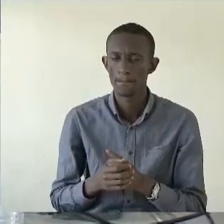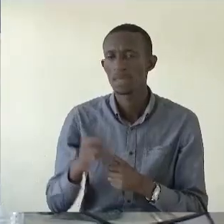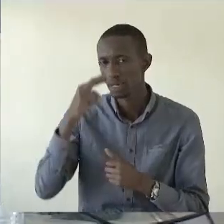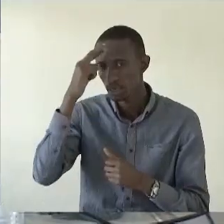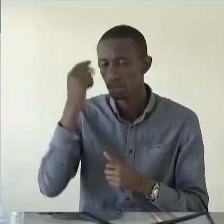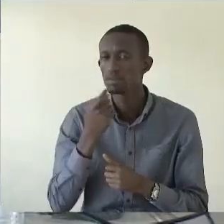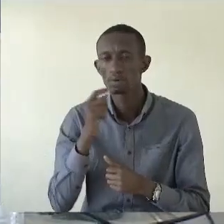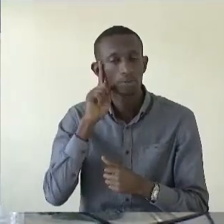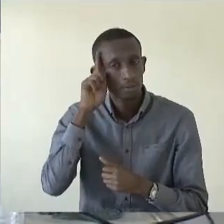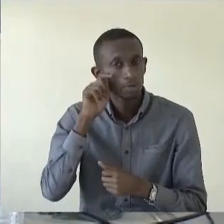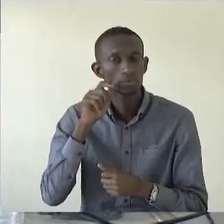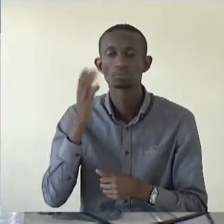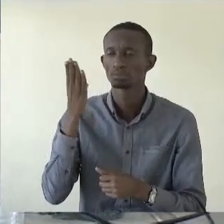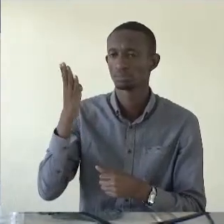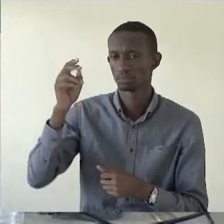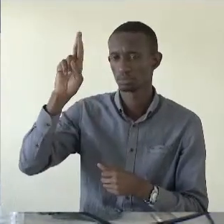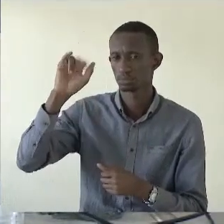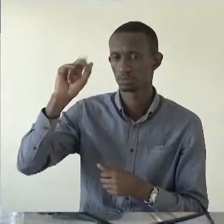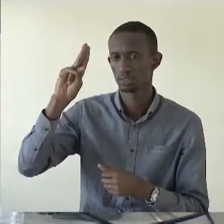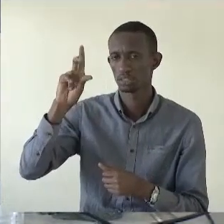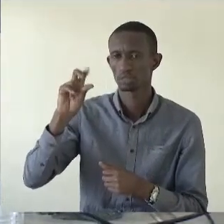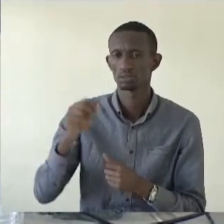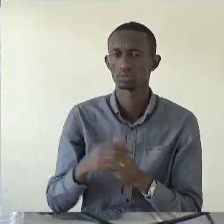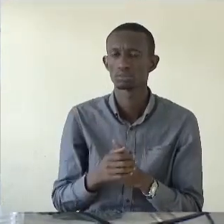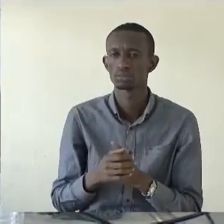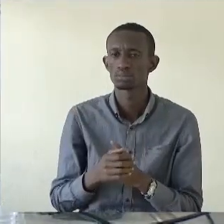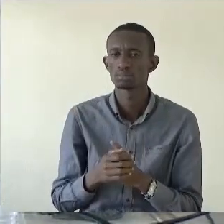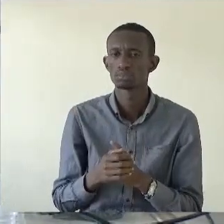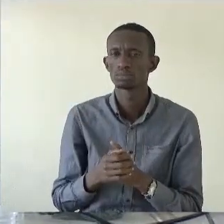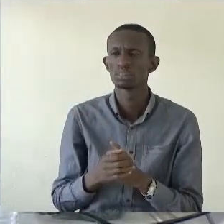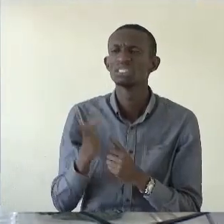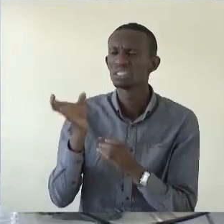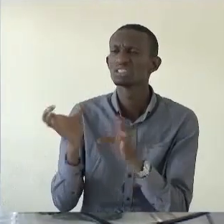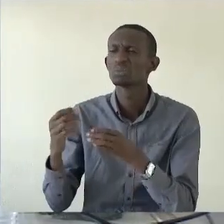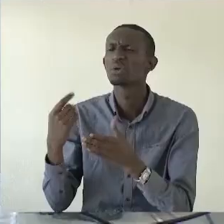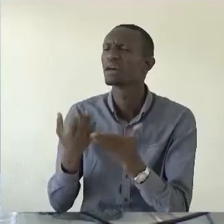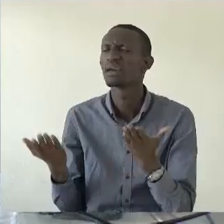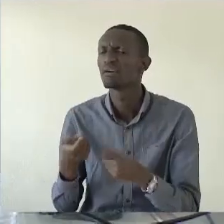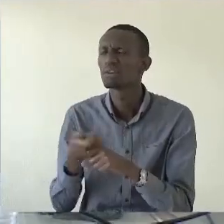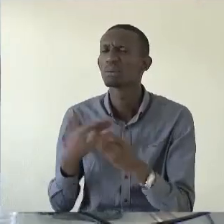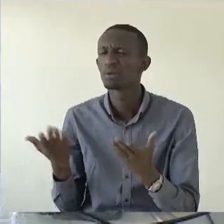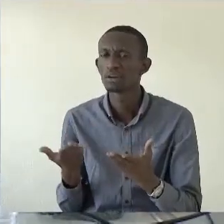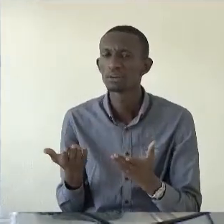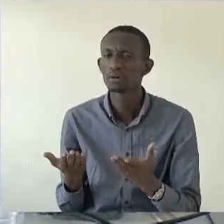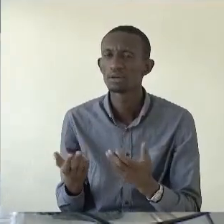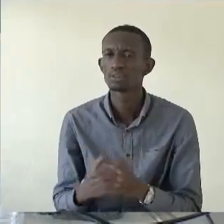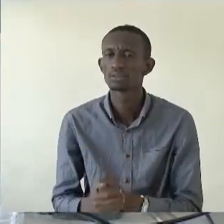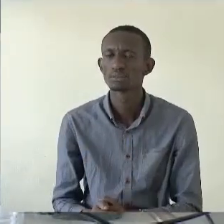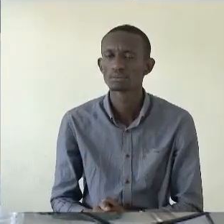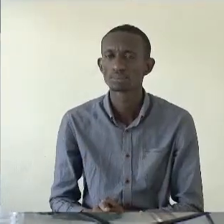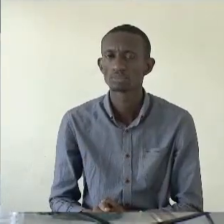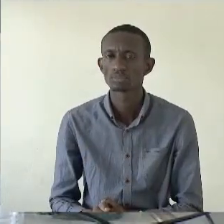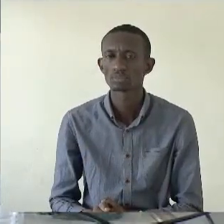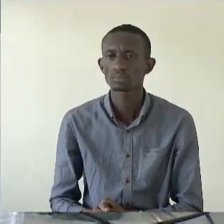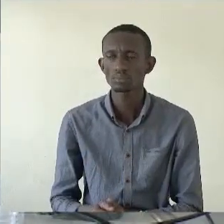ring, which is benzene. So which compound is likely to be this? So you need to look at,